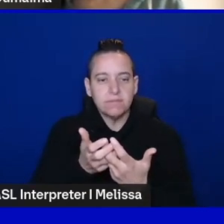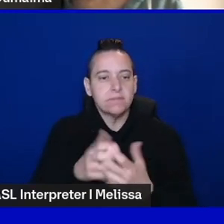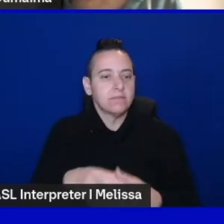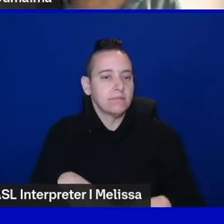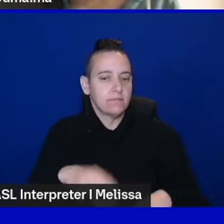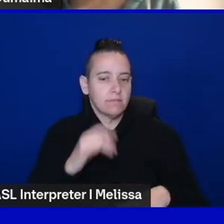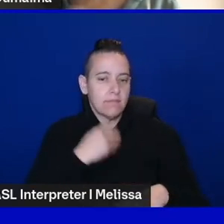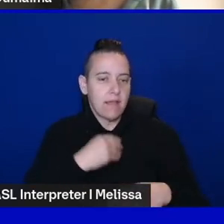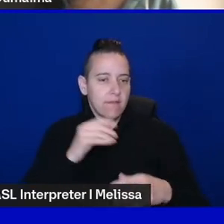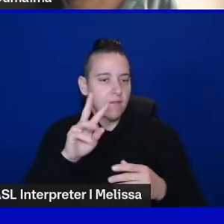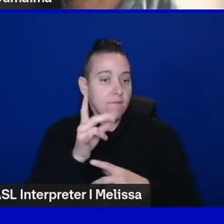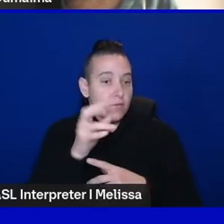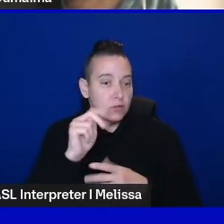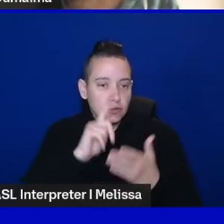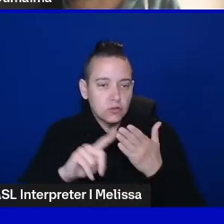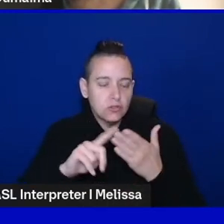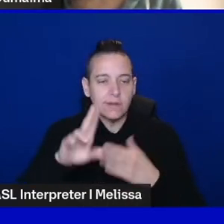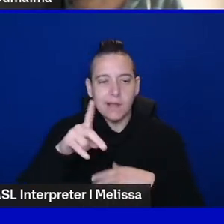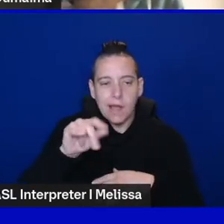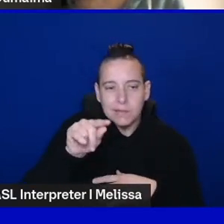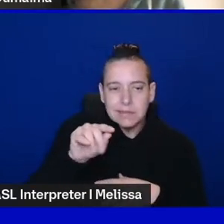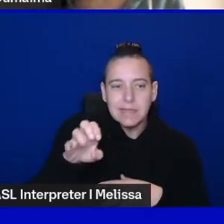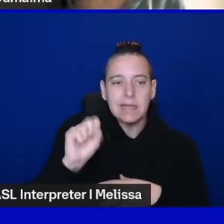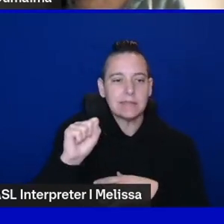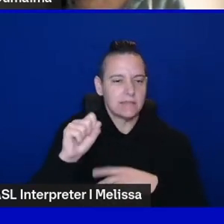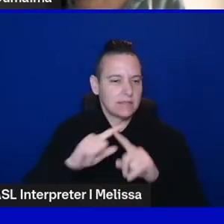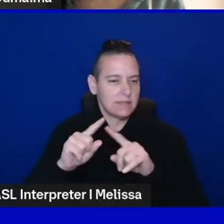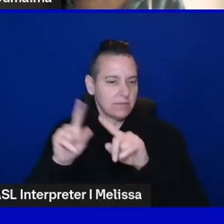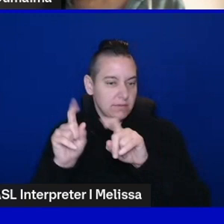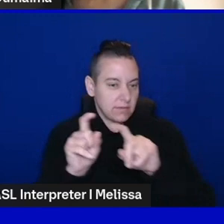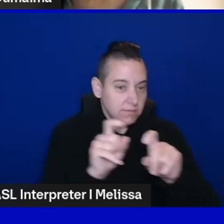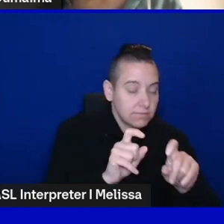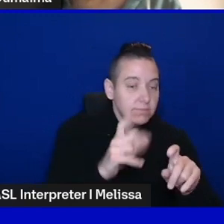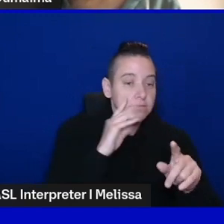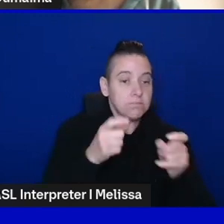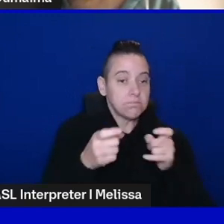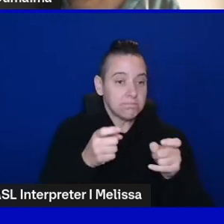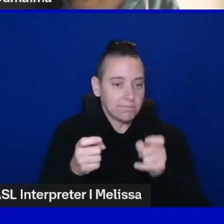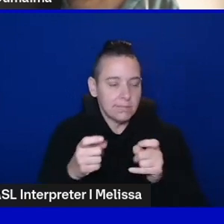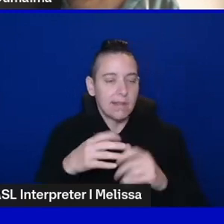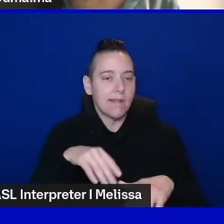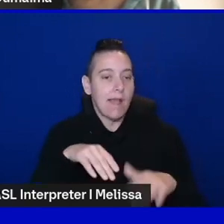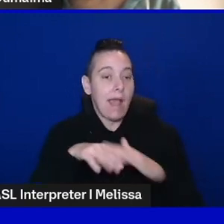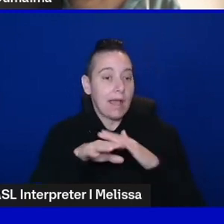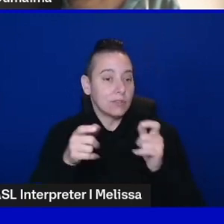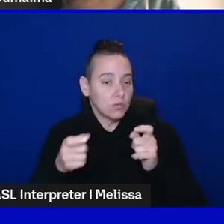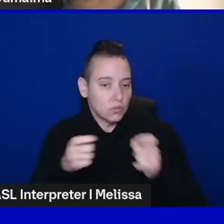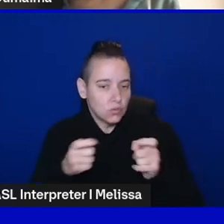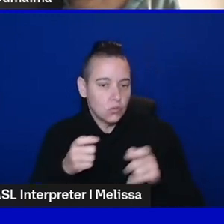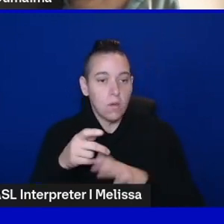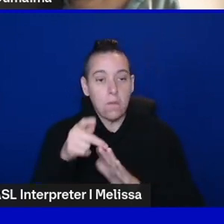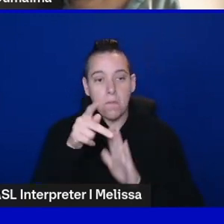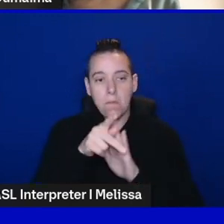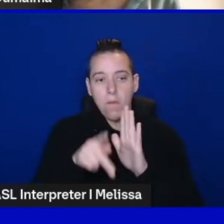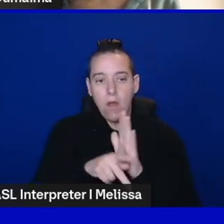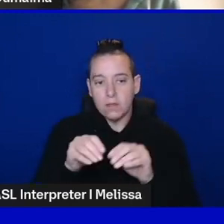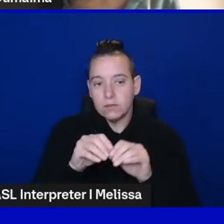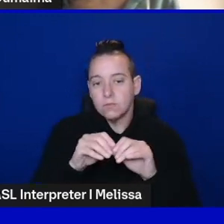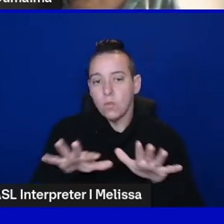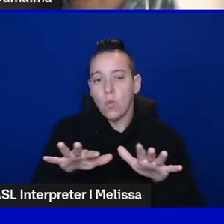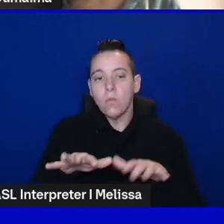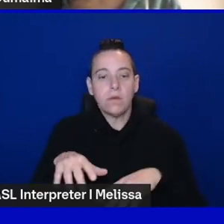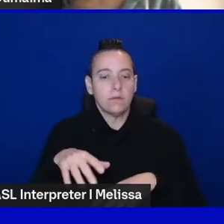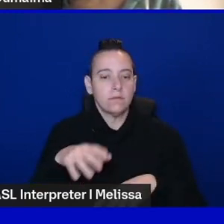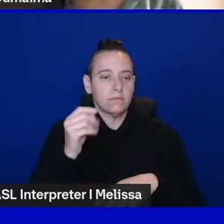automated version checks, scheduled updates, for instance, and configuration management, and access control, policy deployment, user management, and